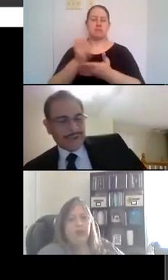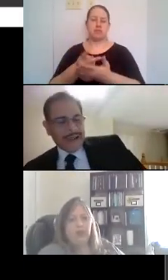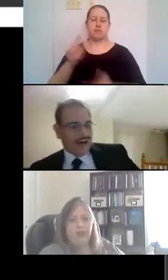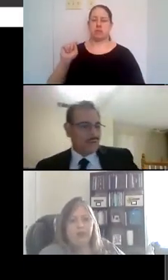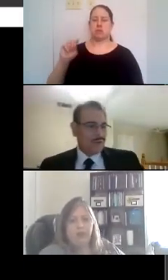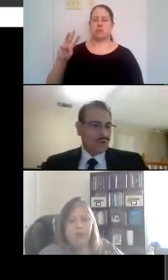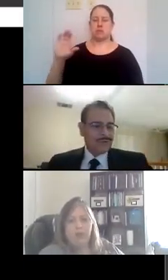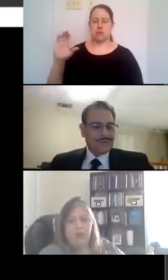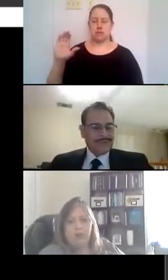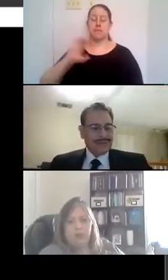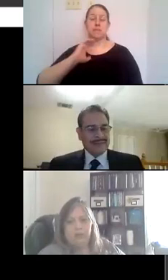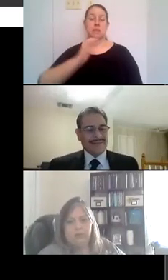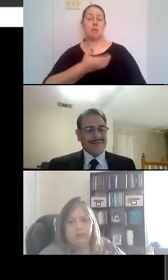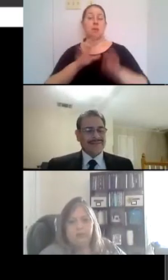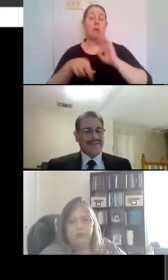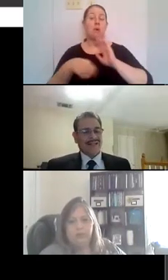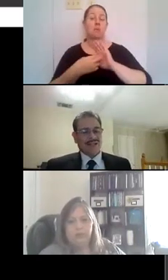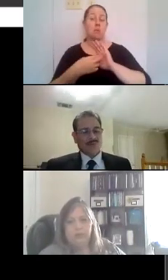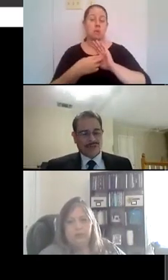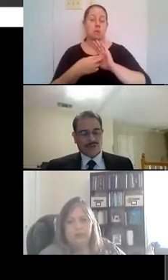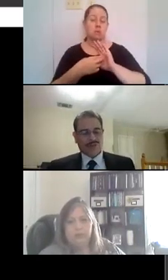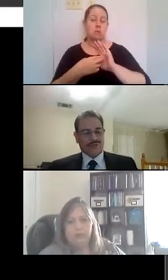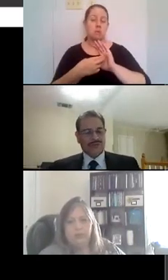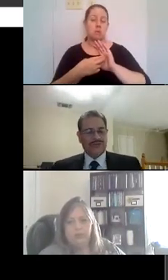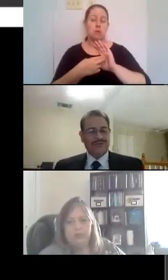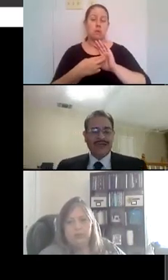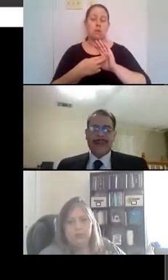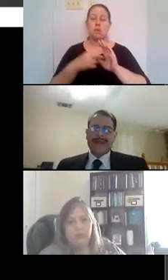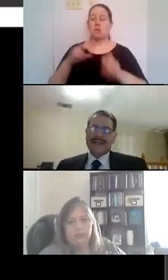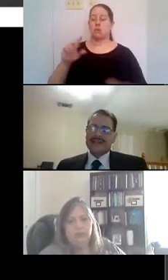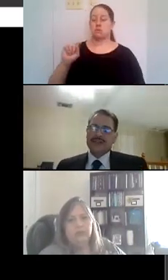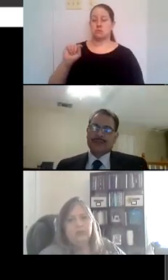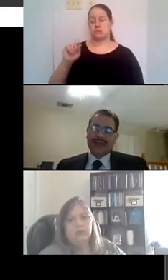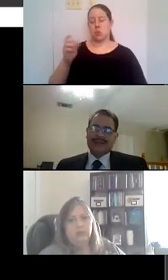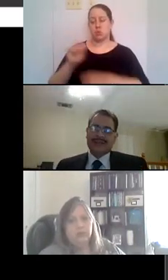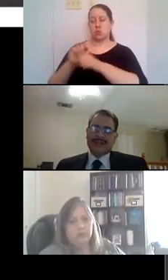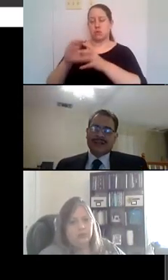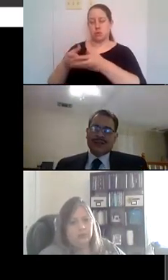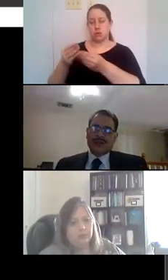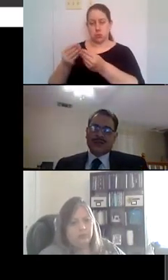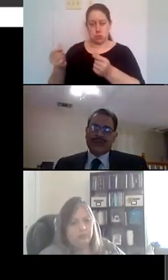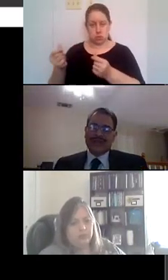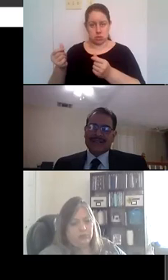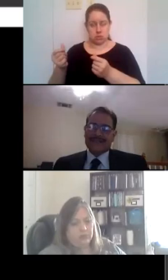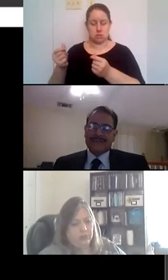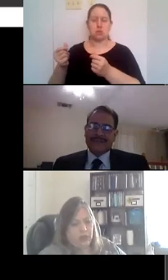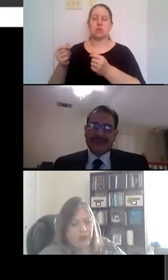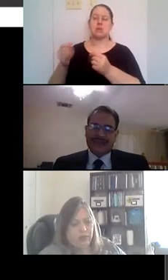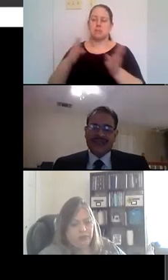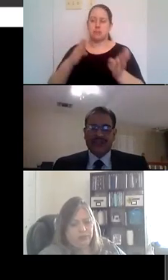So our role at Workforce Solutions is to plan,